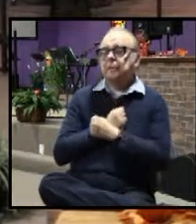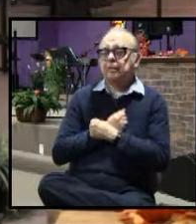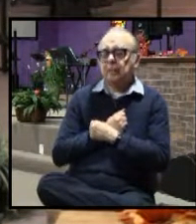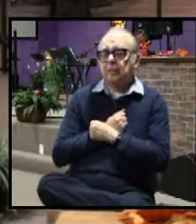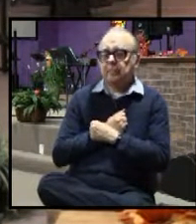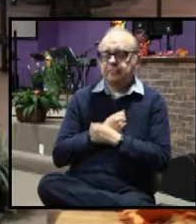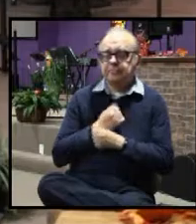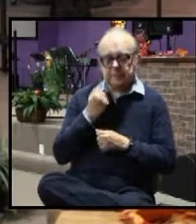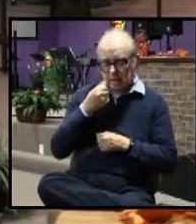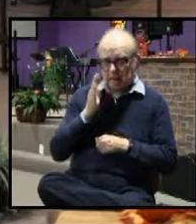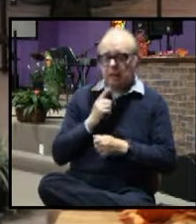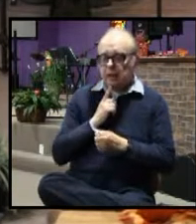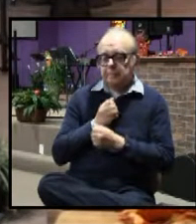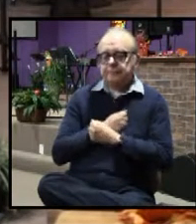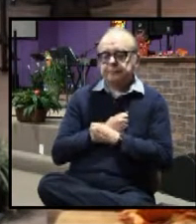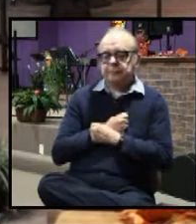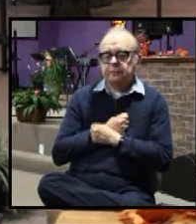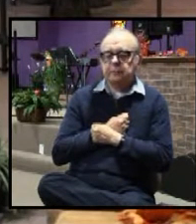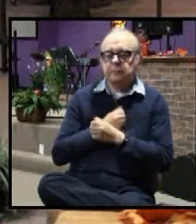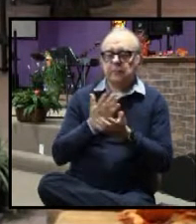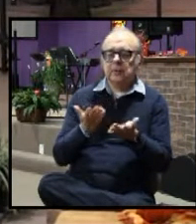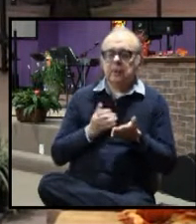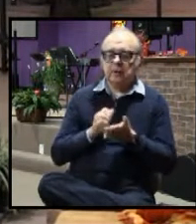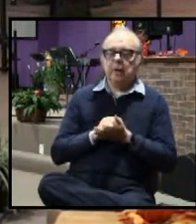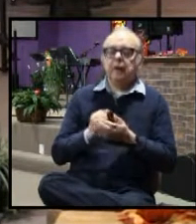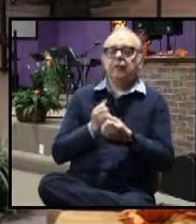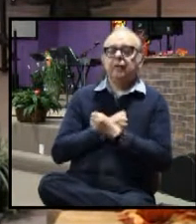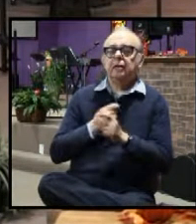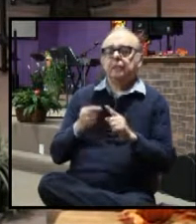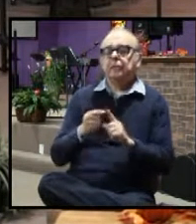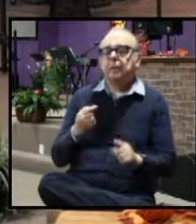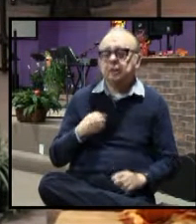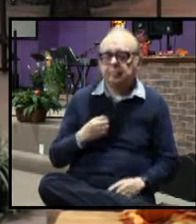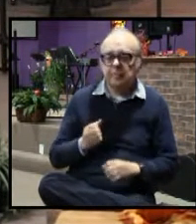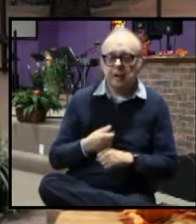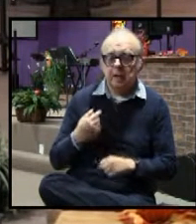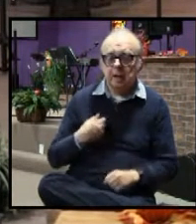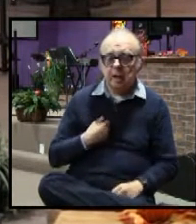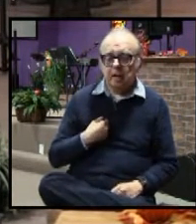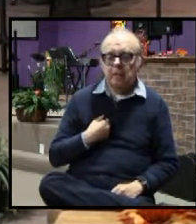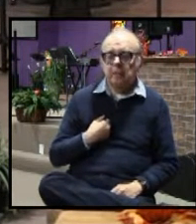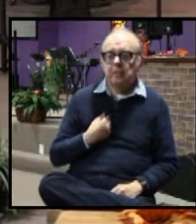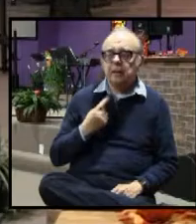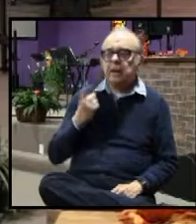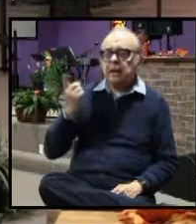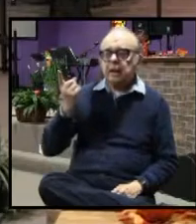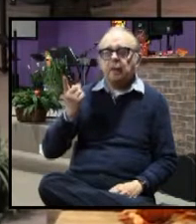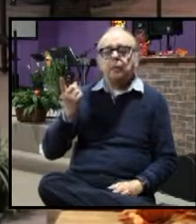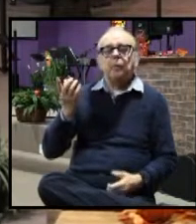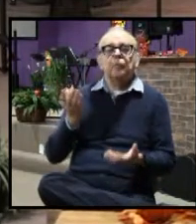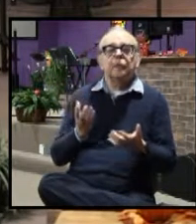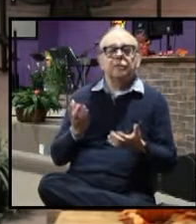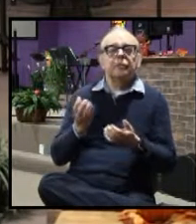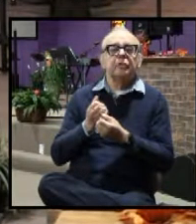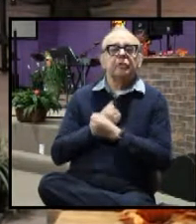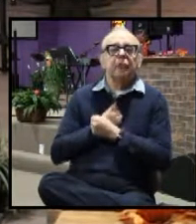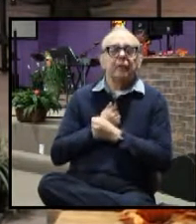is love. And if God is love, then God wants to give that love to me. He created me because he wants to love